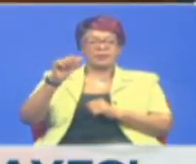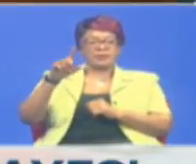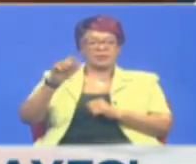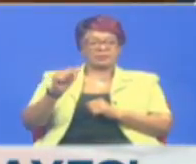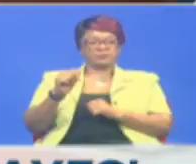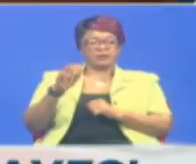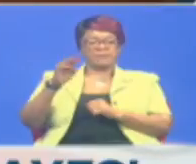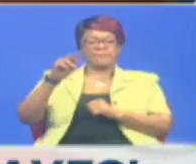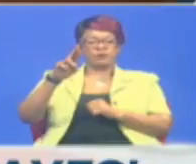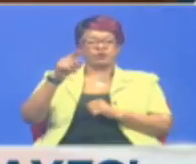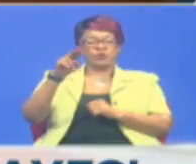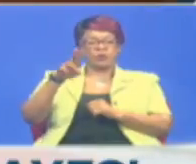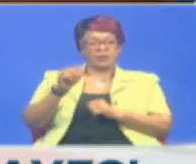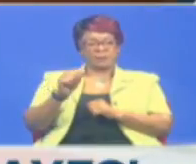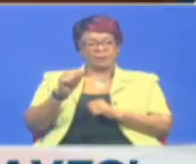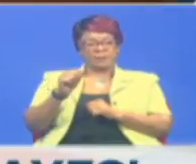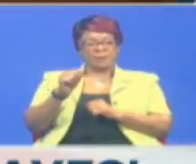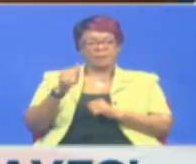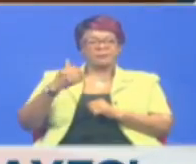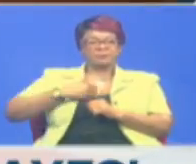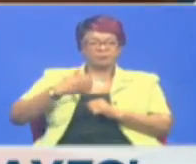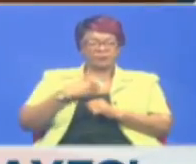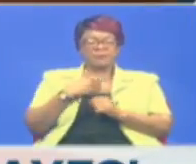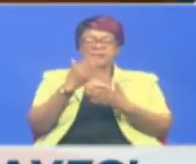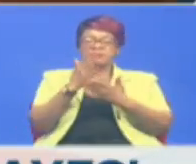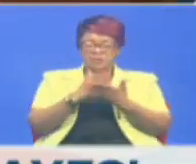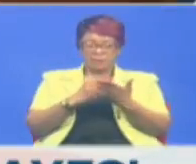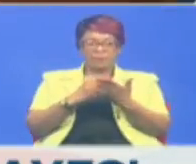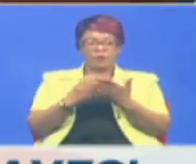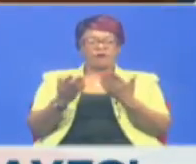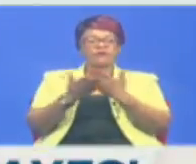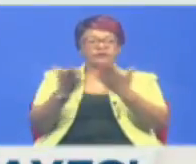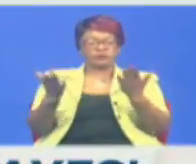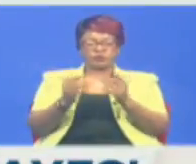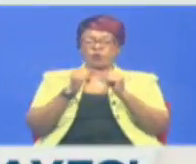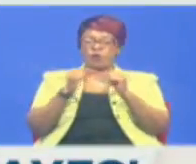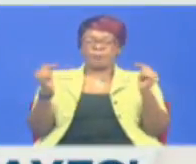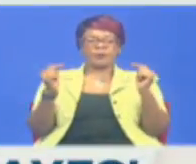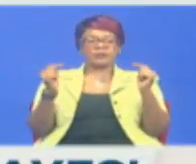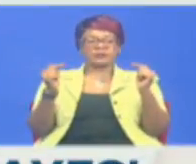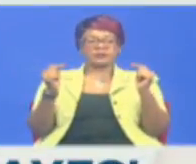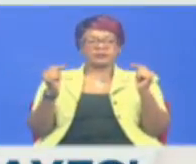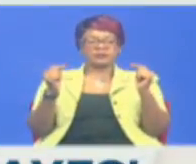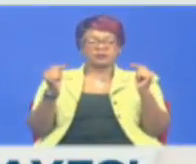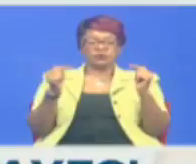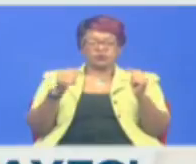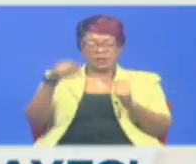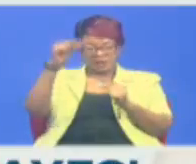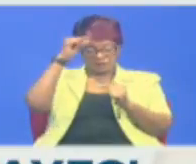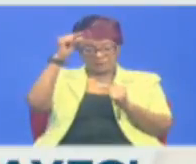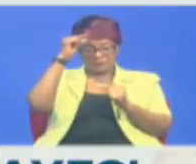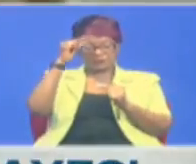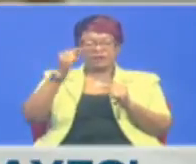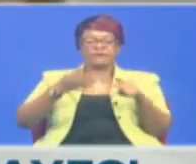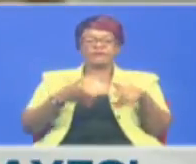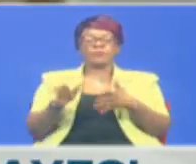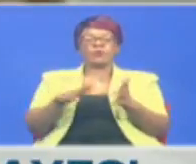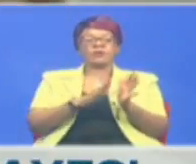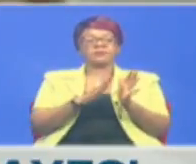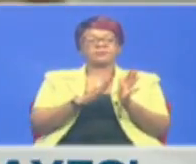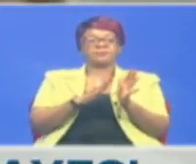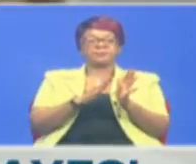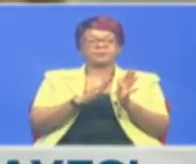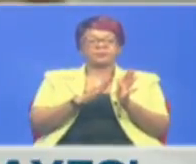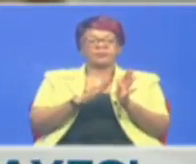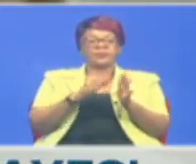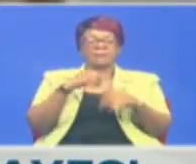Mutula Kilonzo Jr. have been some of the fiercest opponents to the initial government-backed formula, to the point of